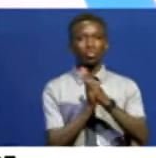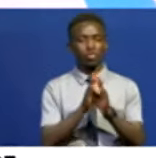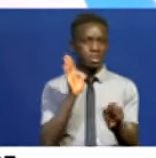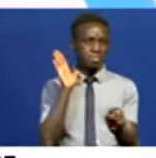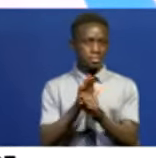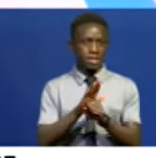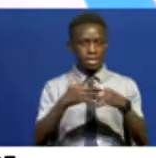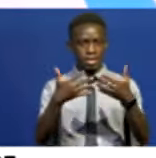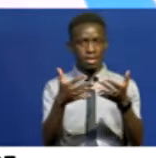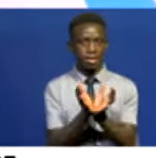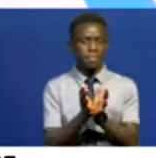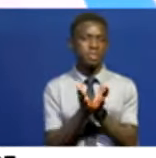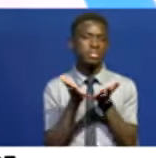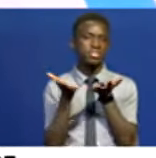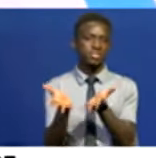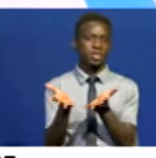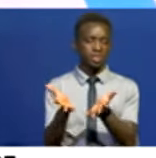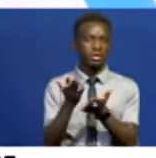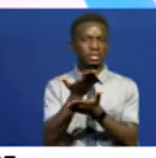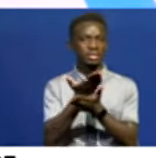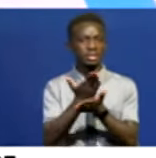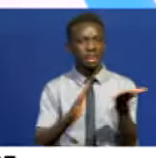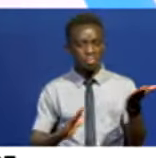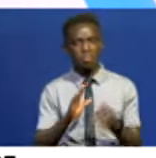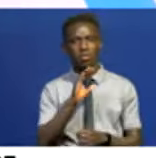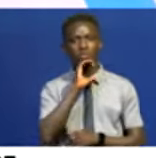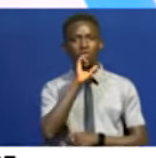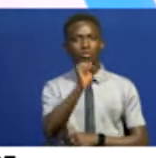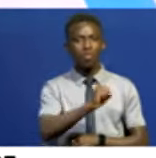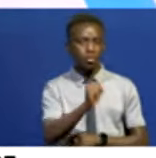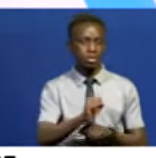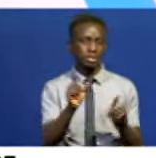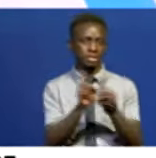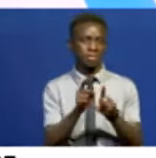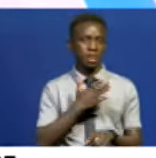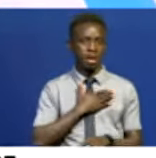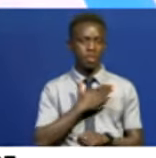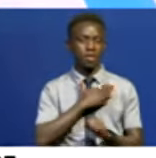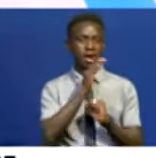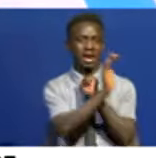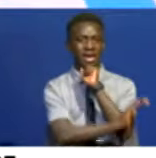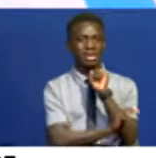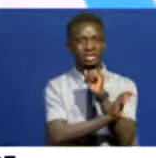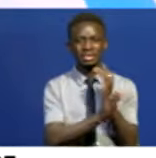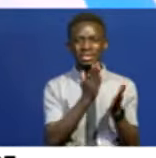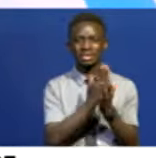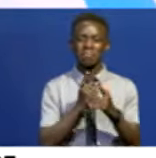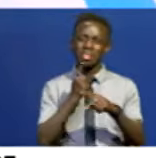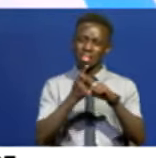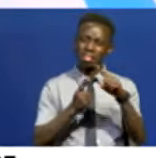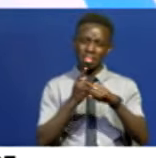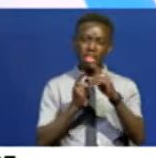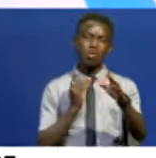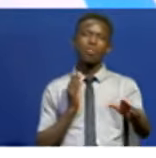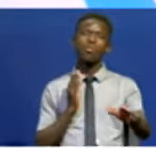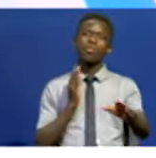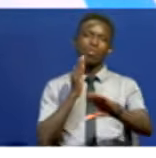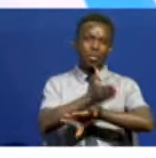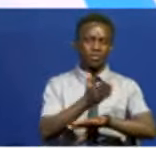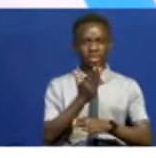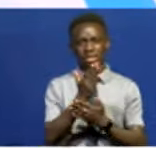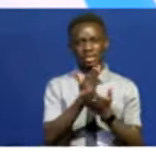companies here. Some are as old as our country, some are older, others are in